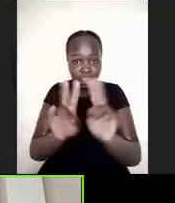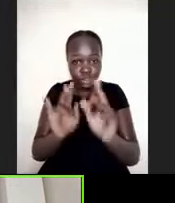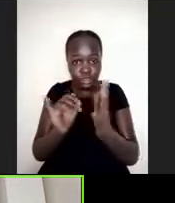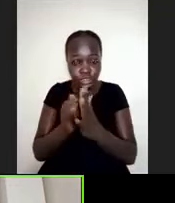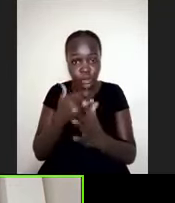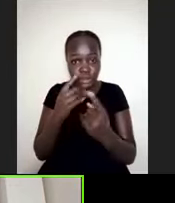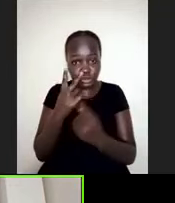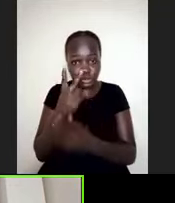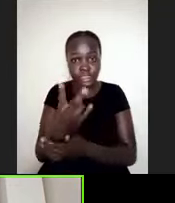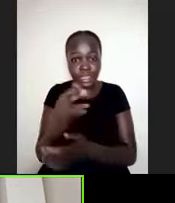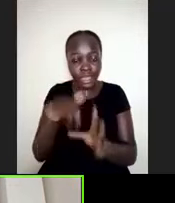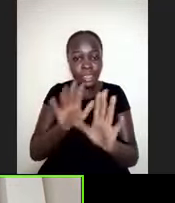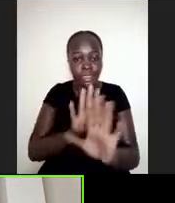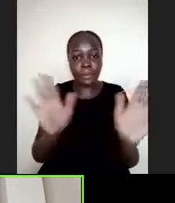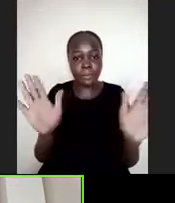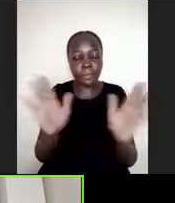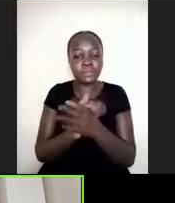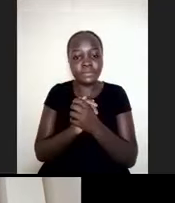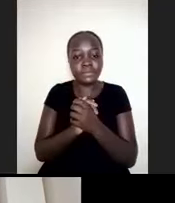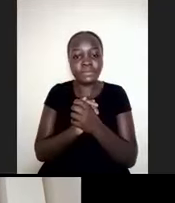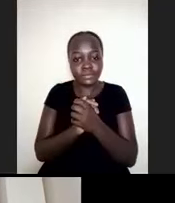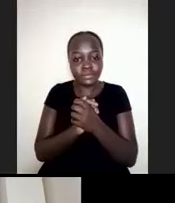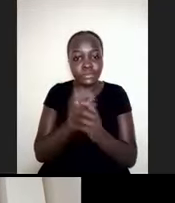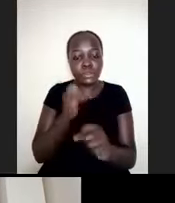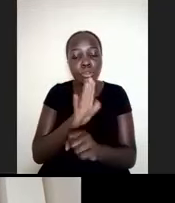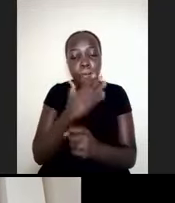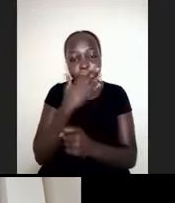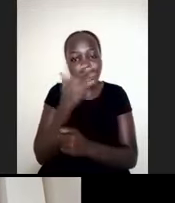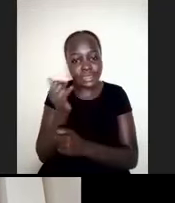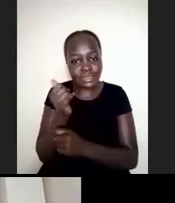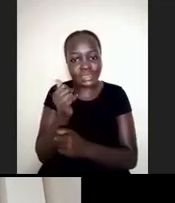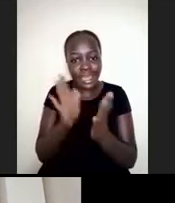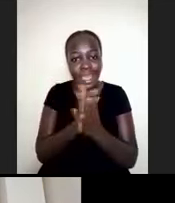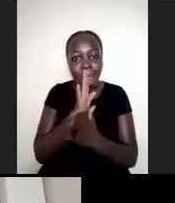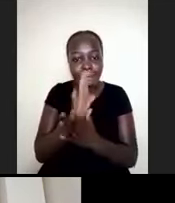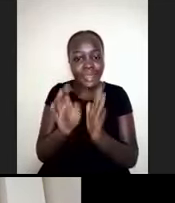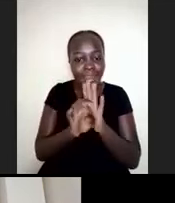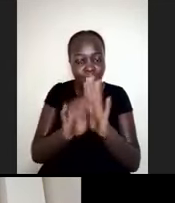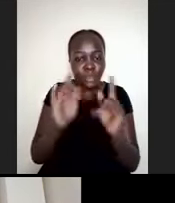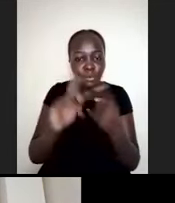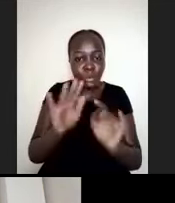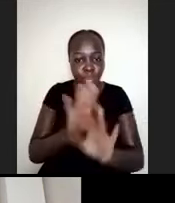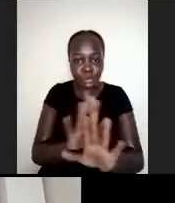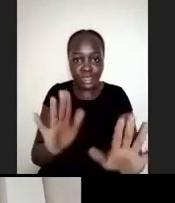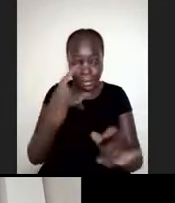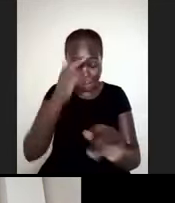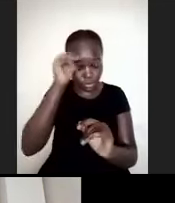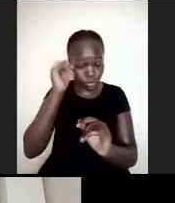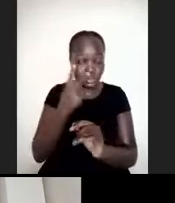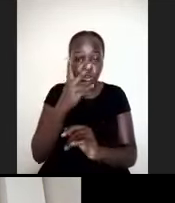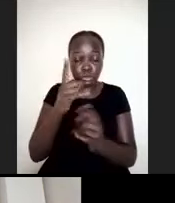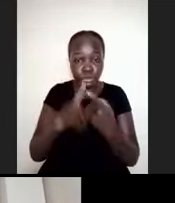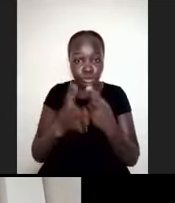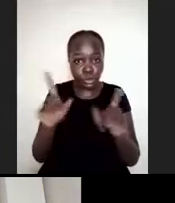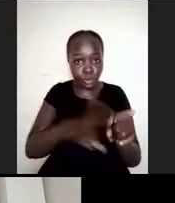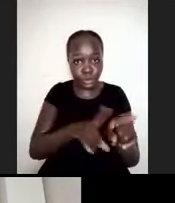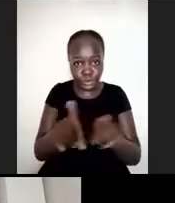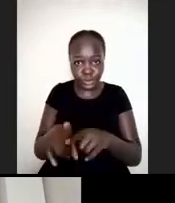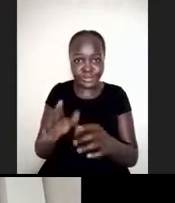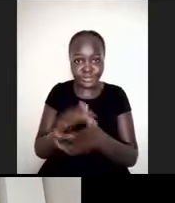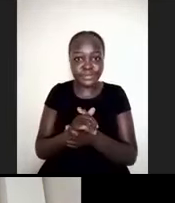see in them. And do your best and be an example to them, because they look up to you as well.